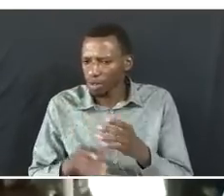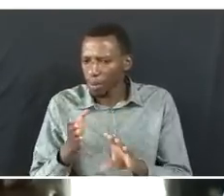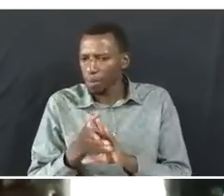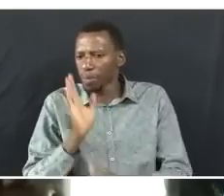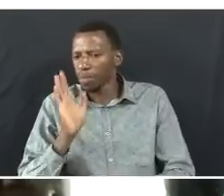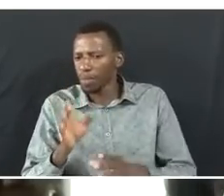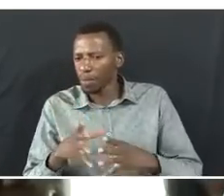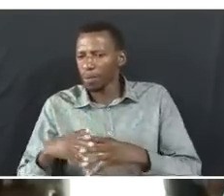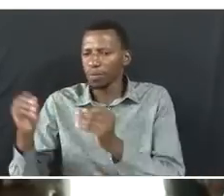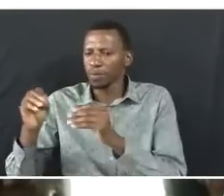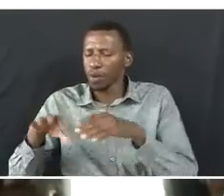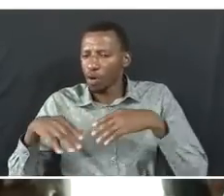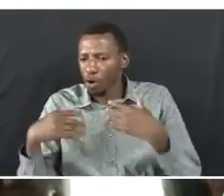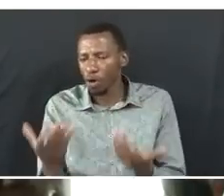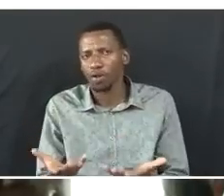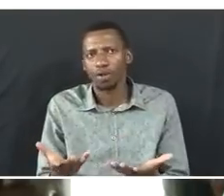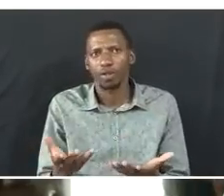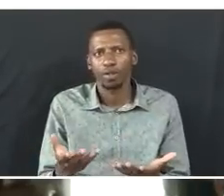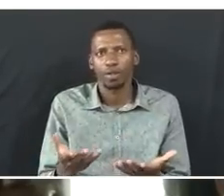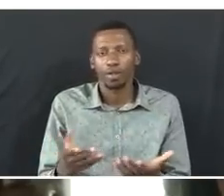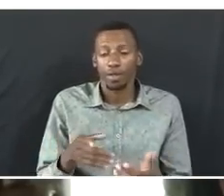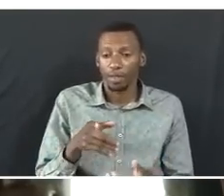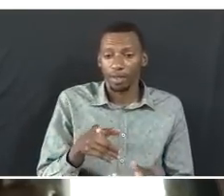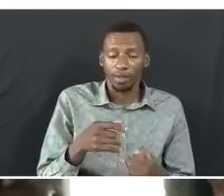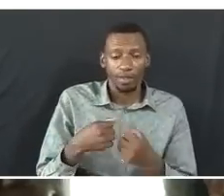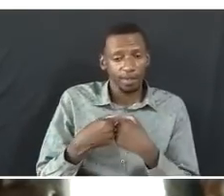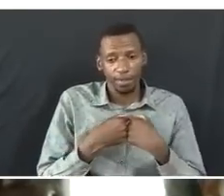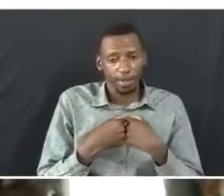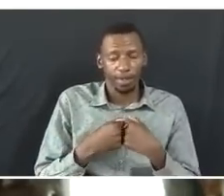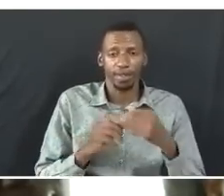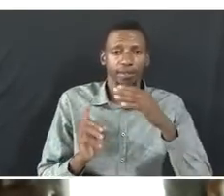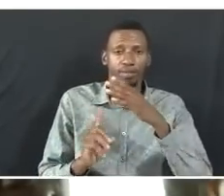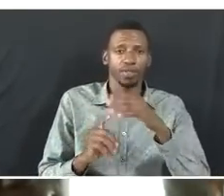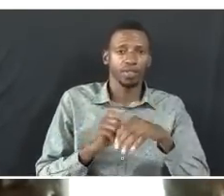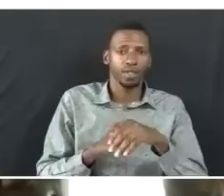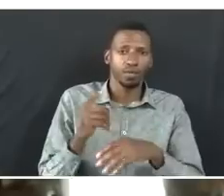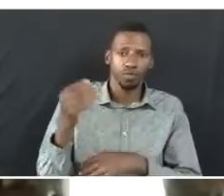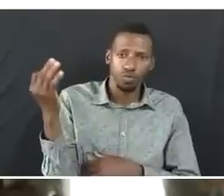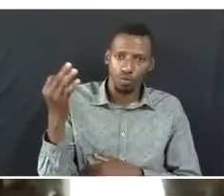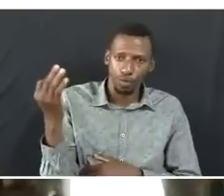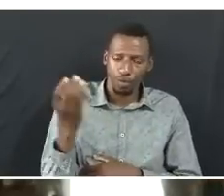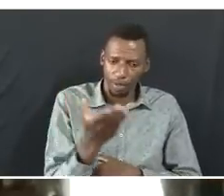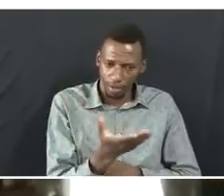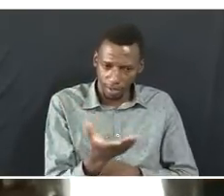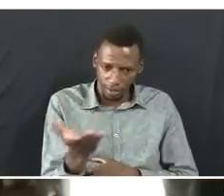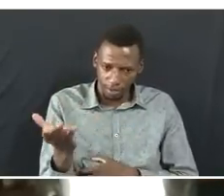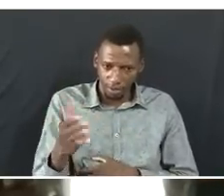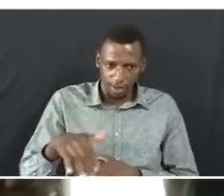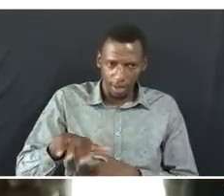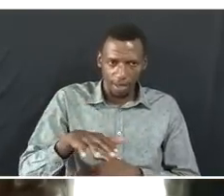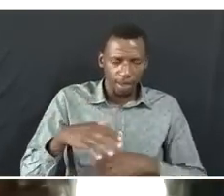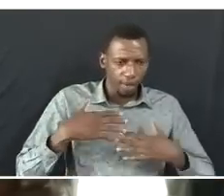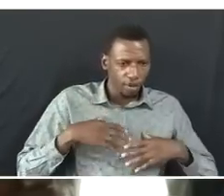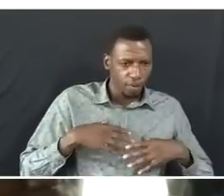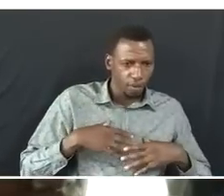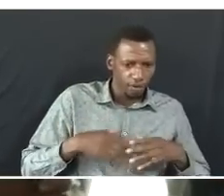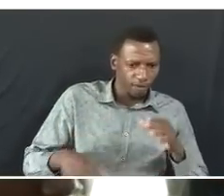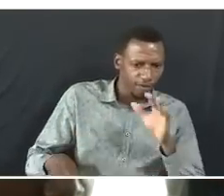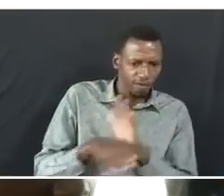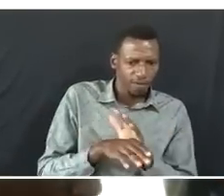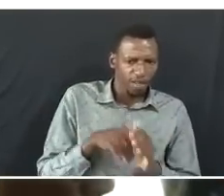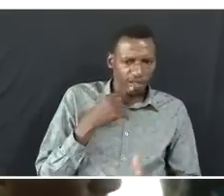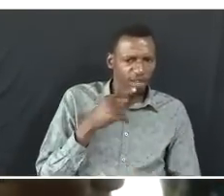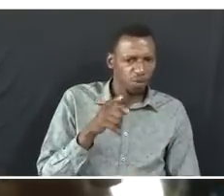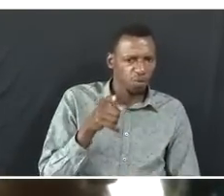also challenges ministry when you preach in areas like those and the people can chase you away saying